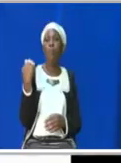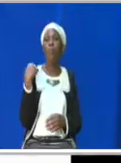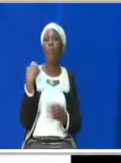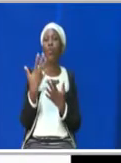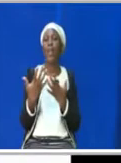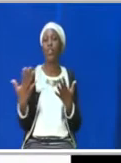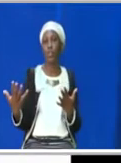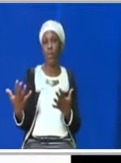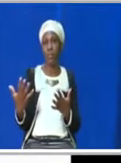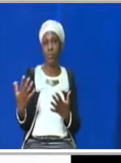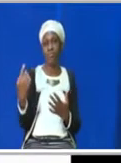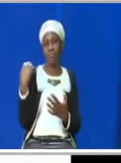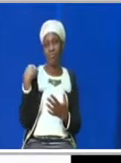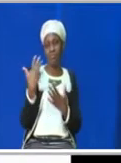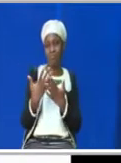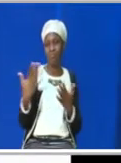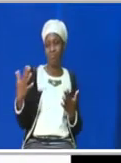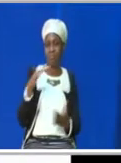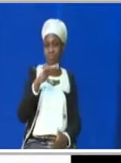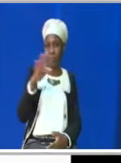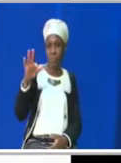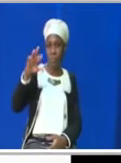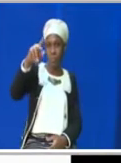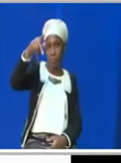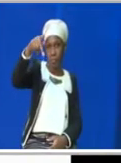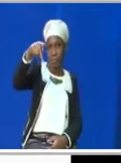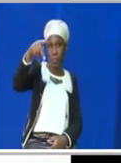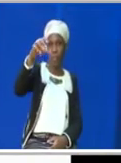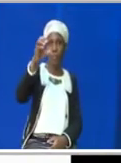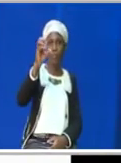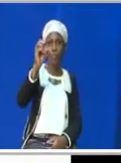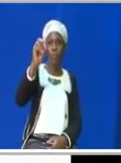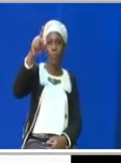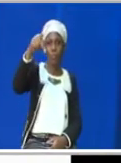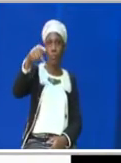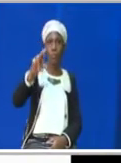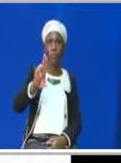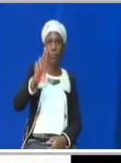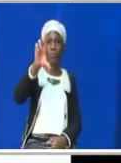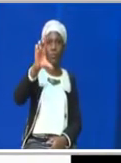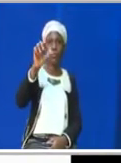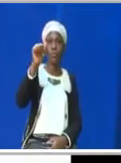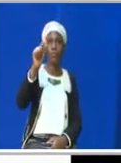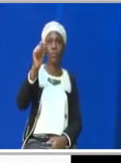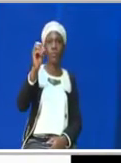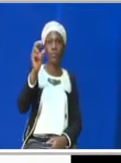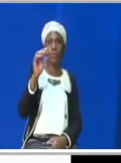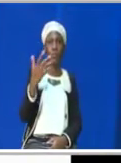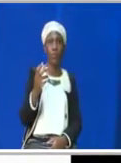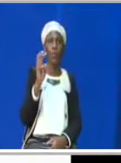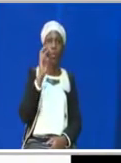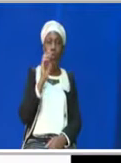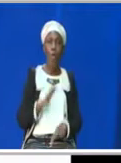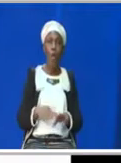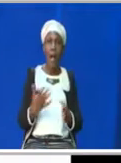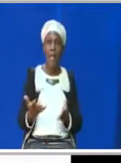organisms. One of the things that we look at is the density, and this is the number of